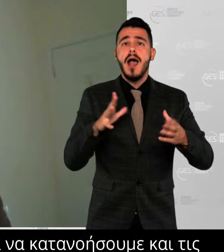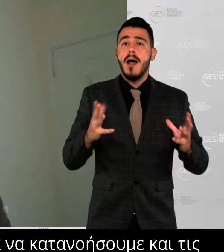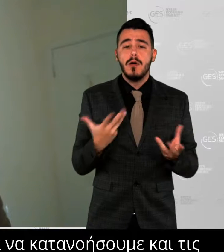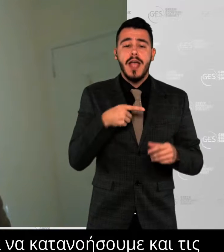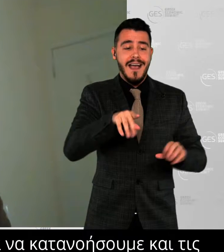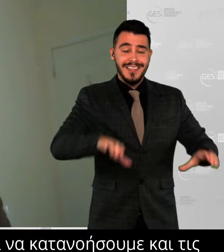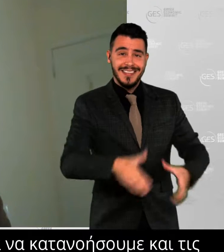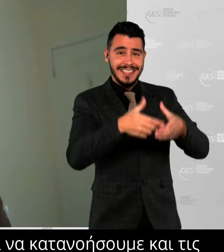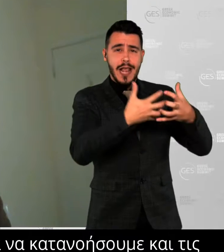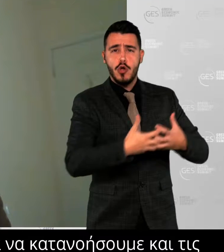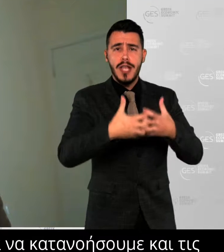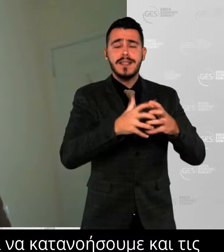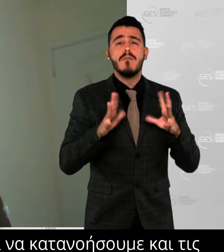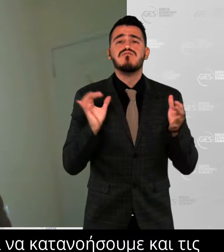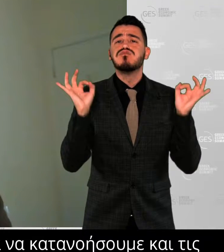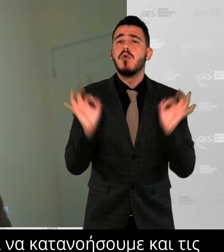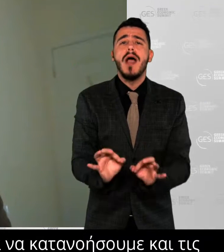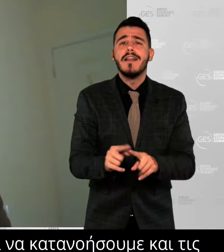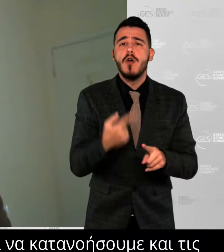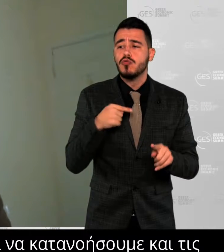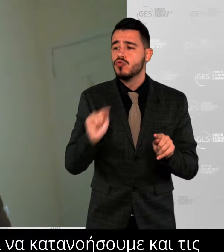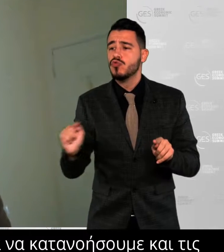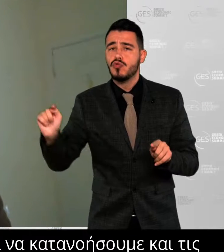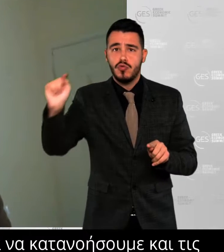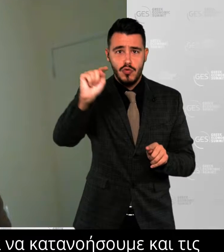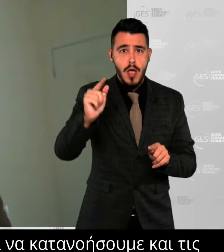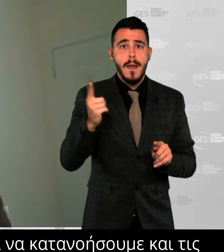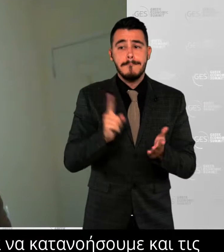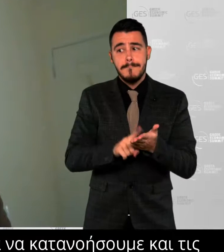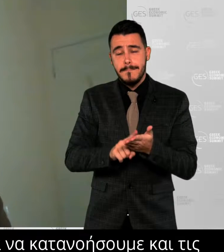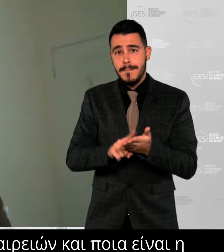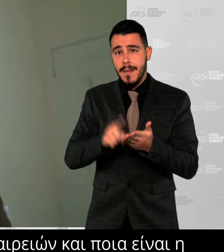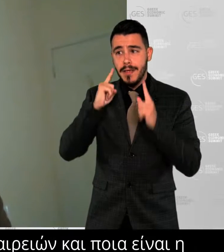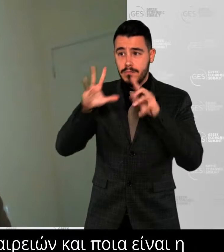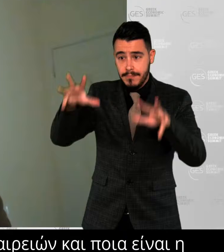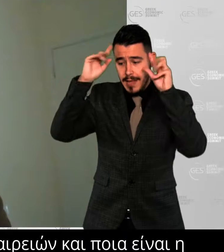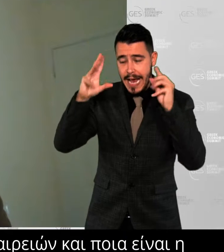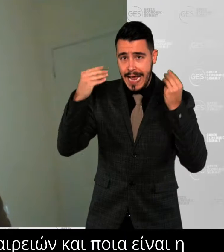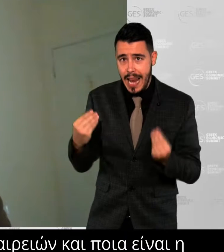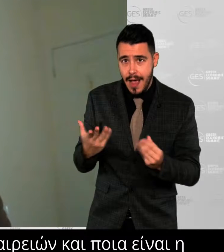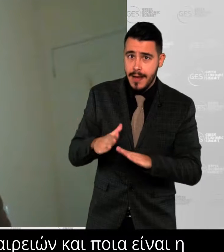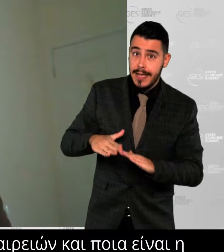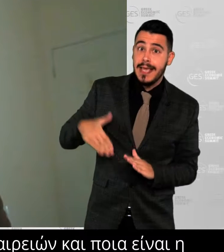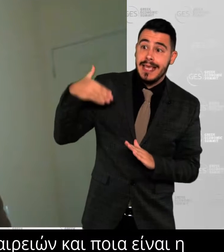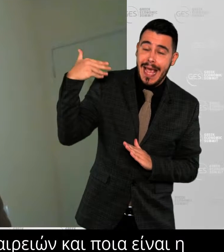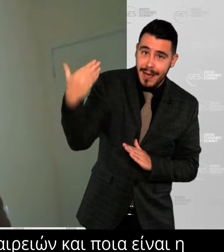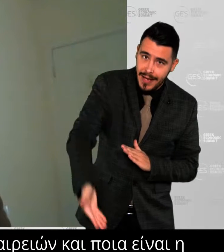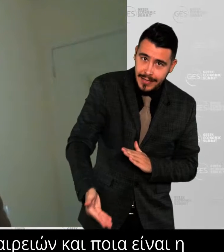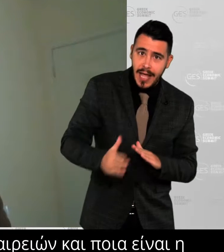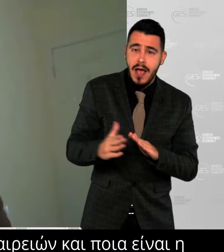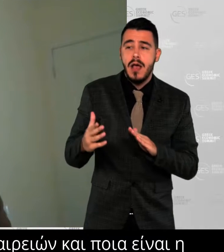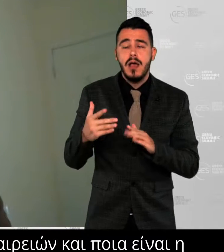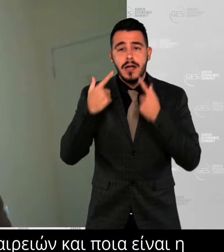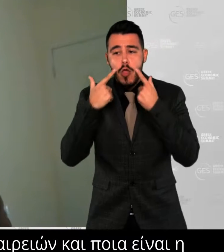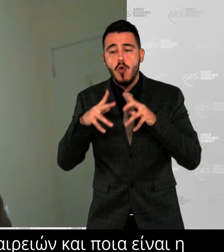Force on Climate-Related Financial Disclosures. So the finance sector encouraging that data, that information to